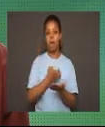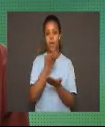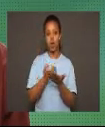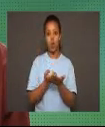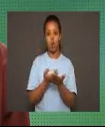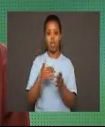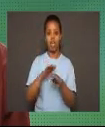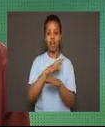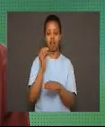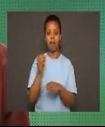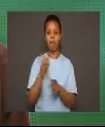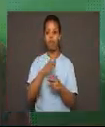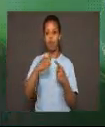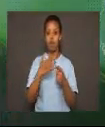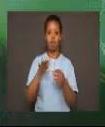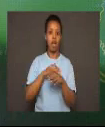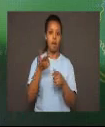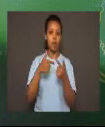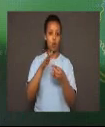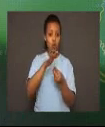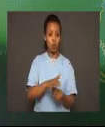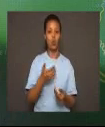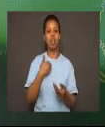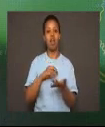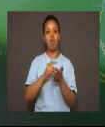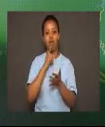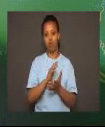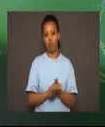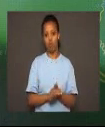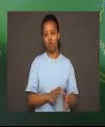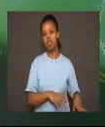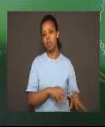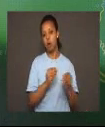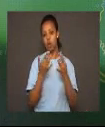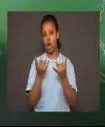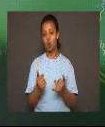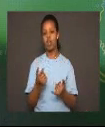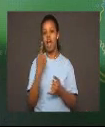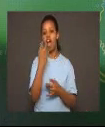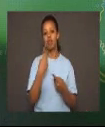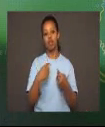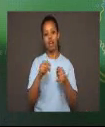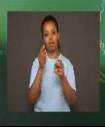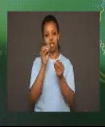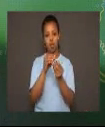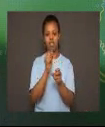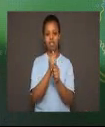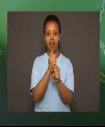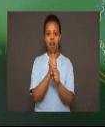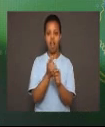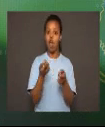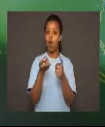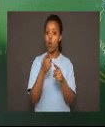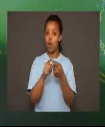and the environment. Students, let us do an activity. With a